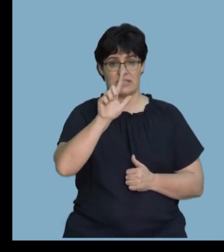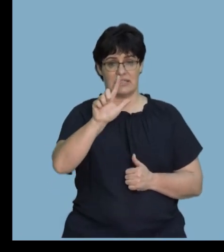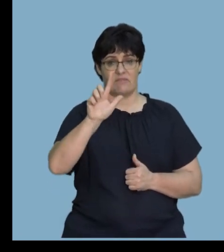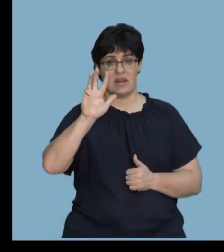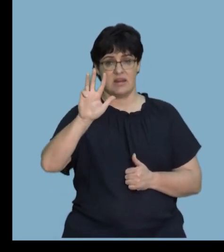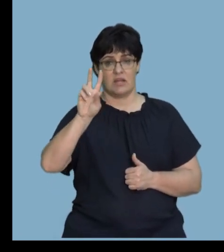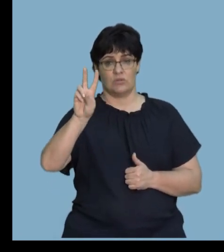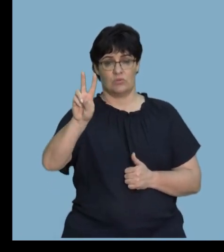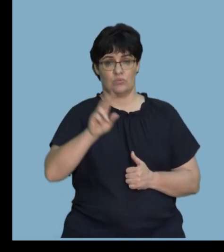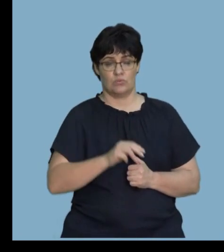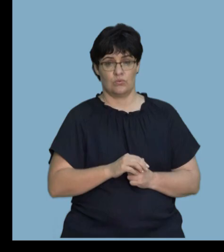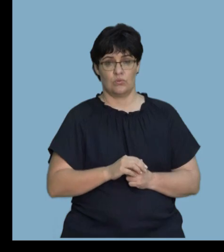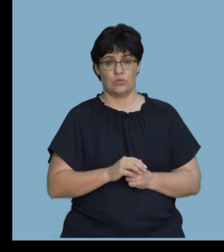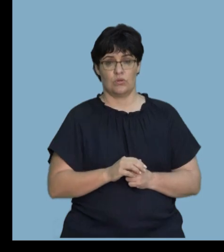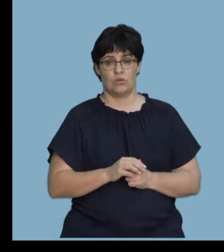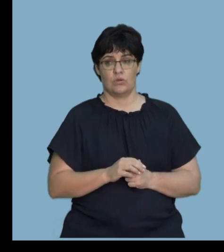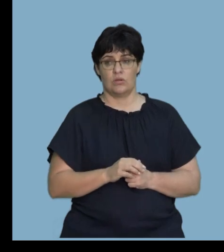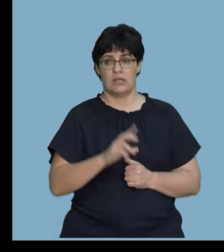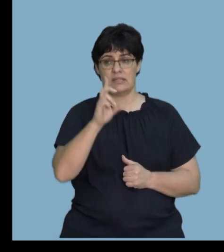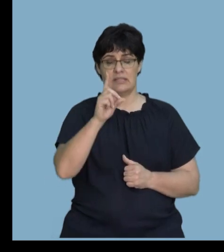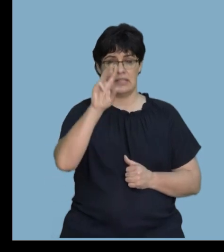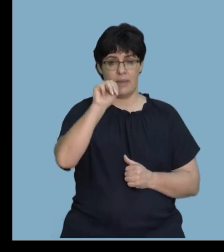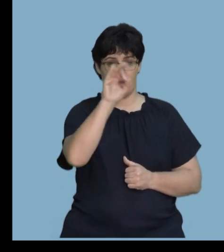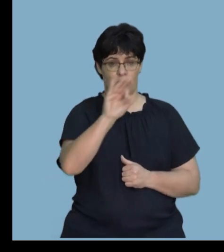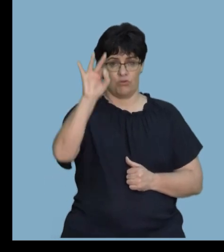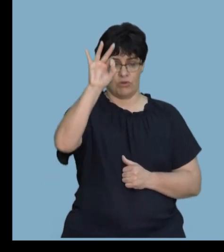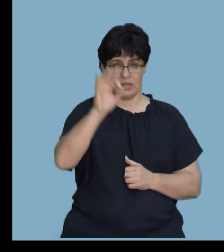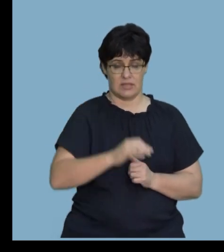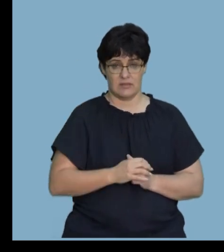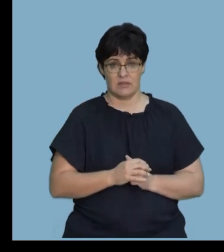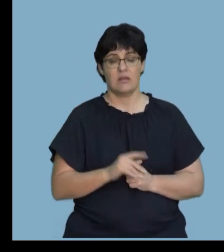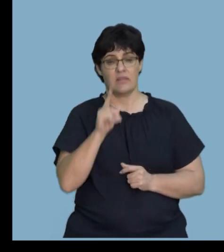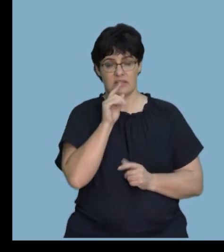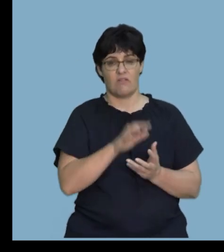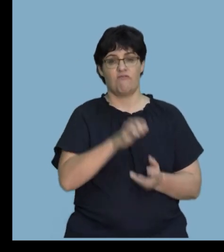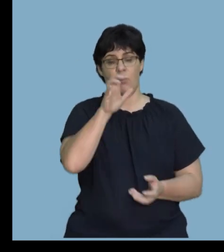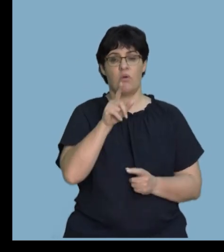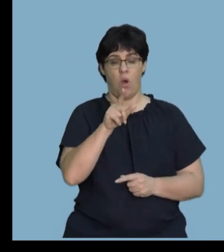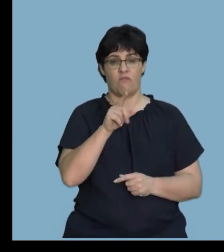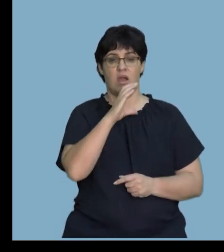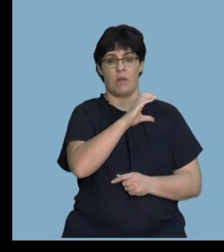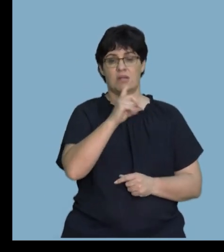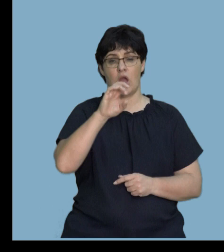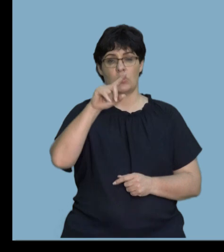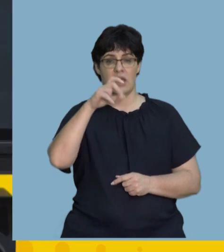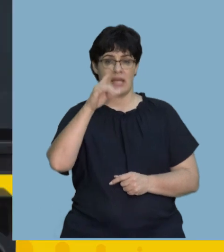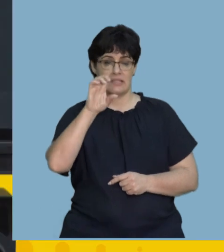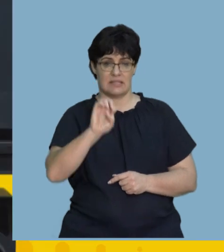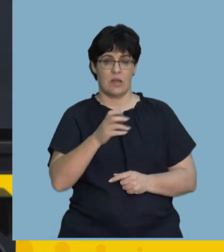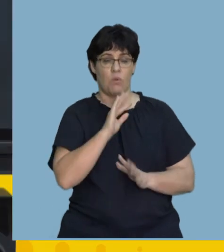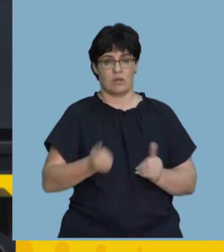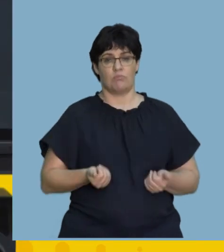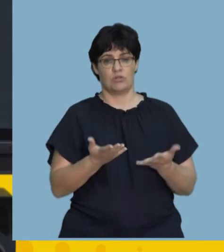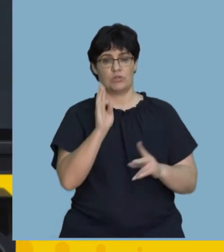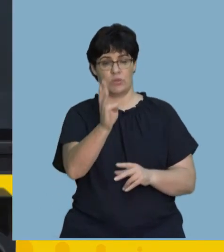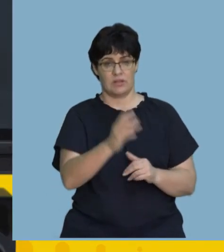0,1792 cubic decimeters. Okay, so this is the volume of carbon dioxide that will be produced, right?